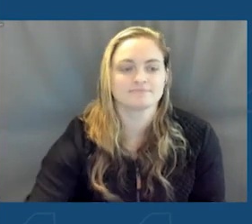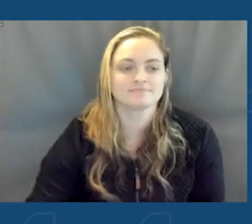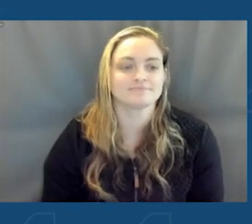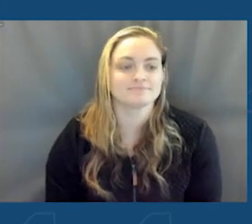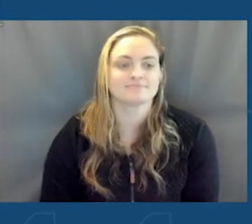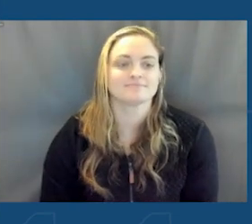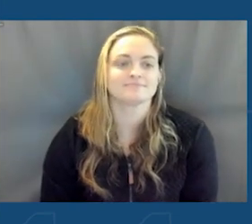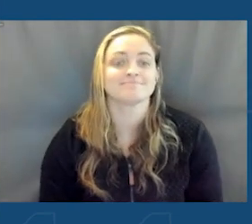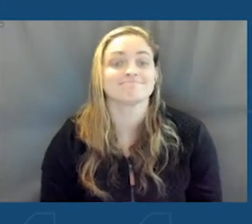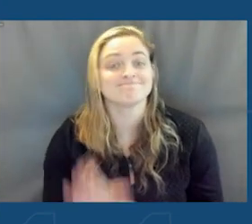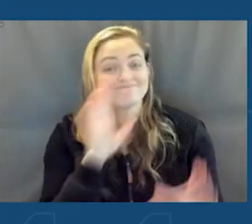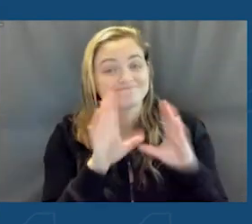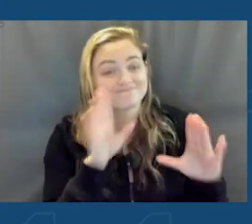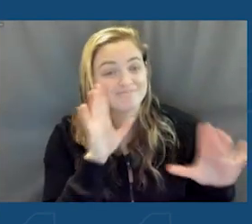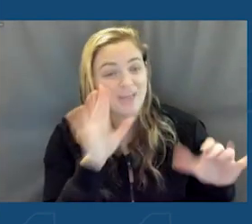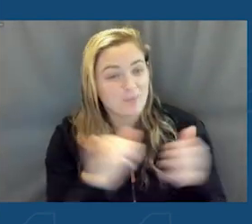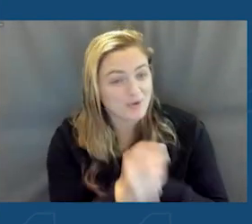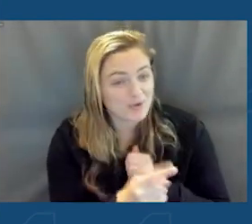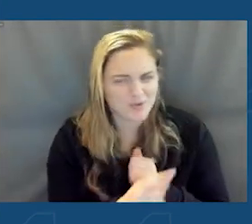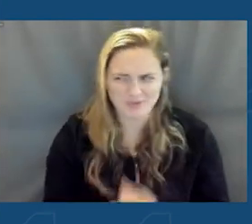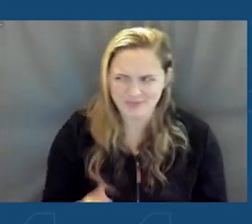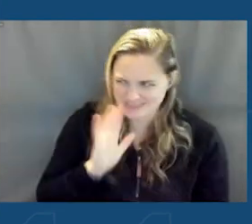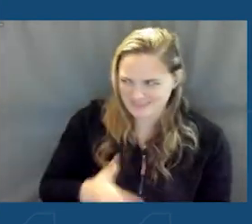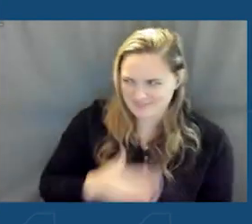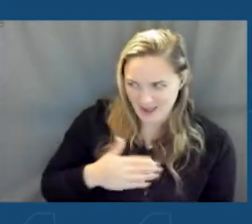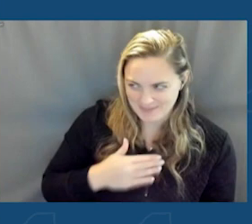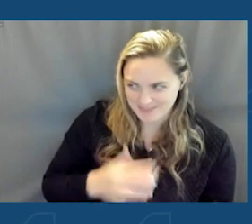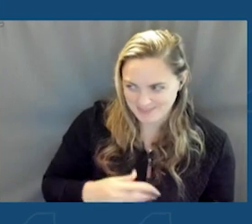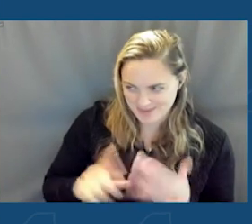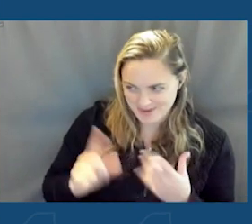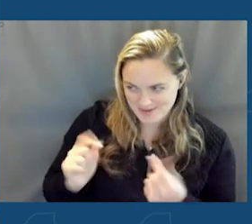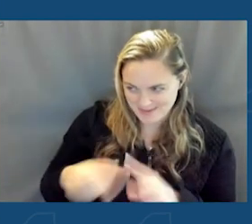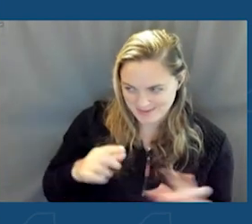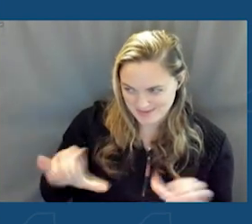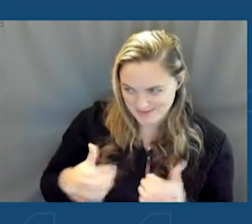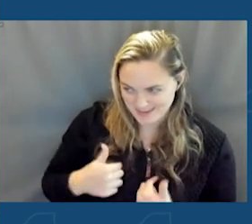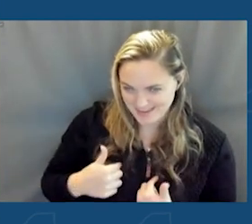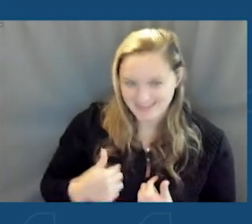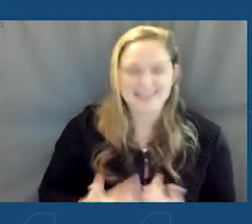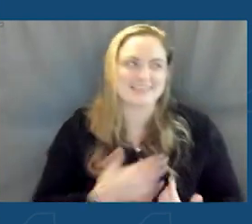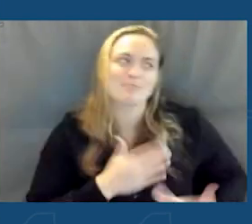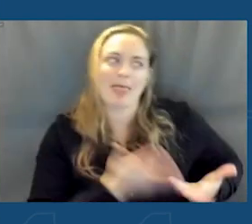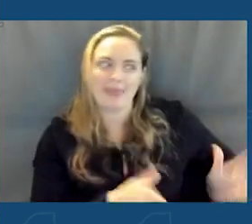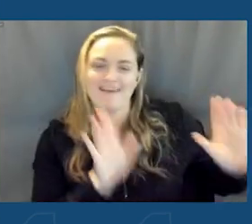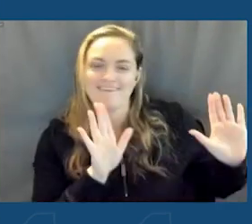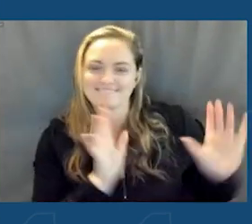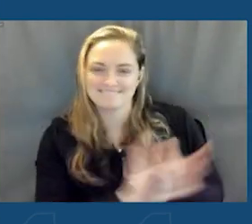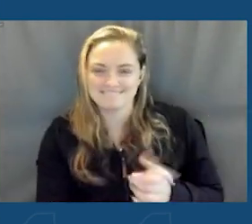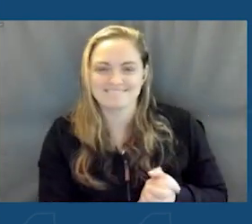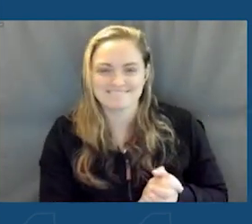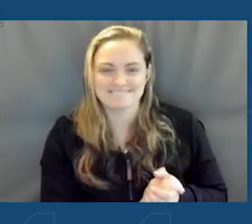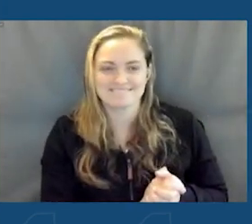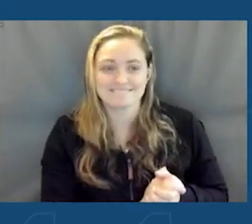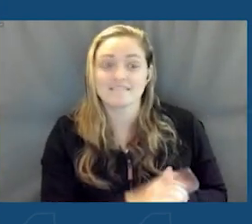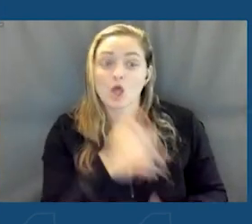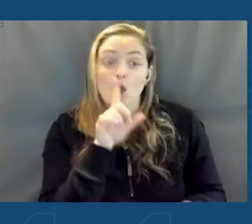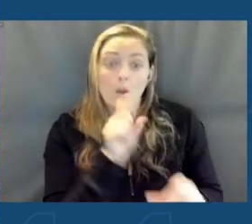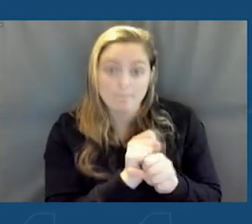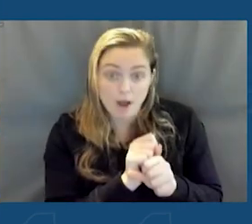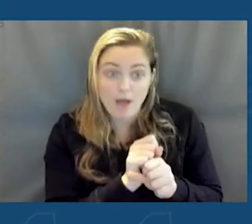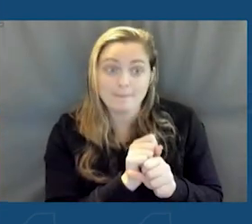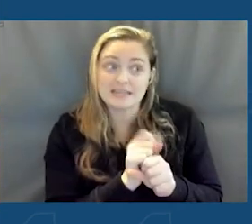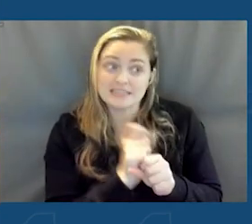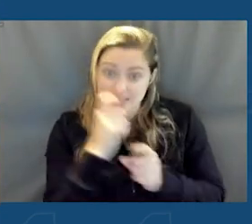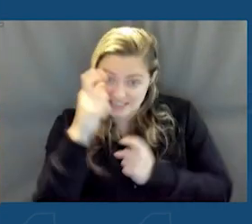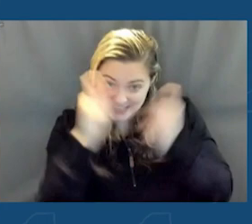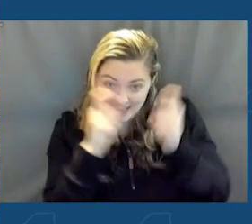You seem very chipper. What you're about to do to me? I love this. This is my thing. So you promise not to grimace. No, I